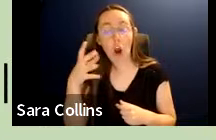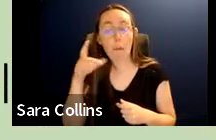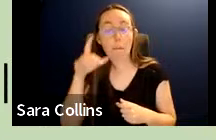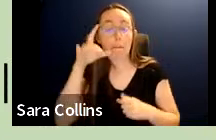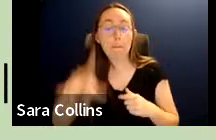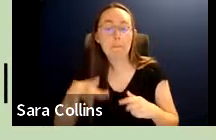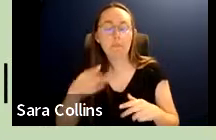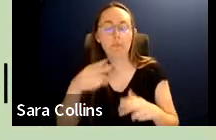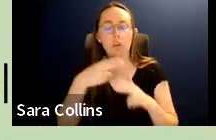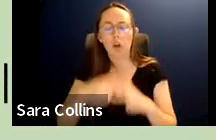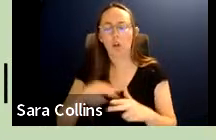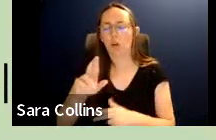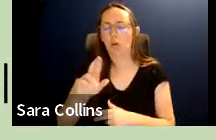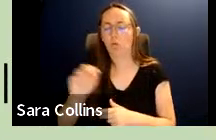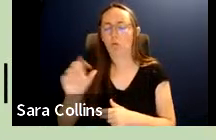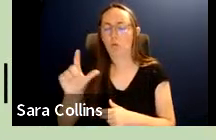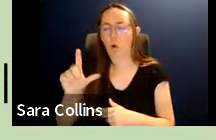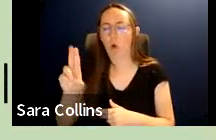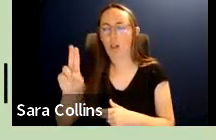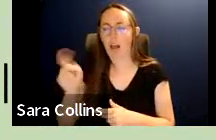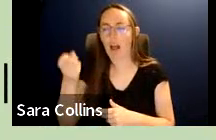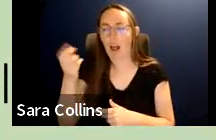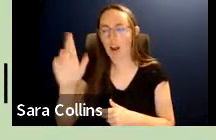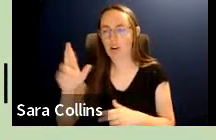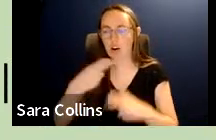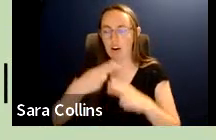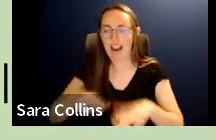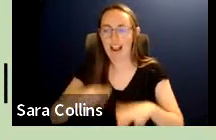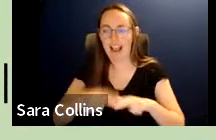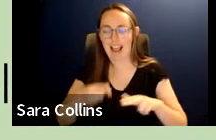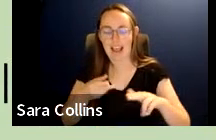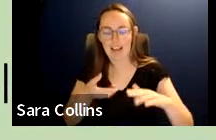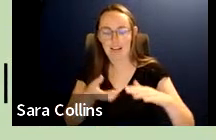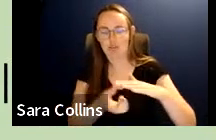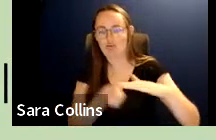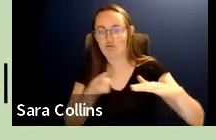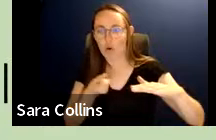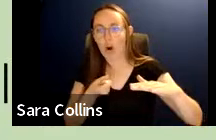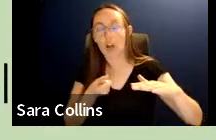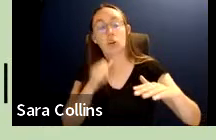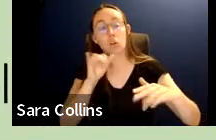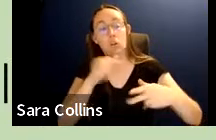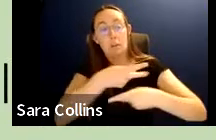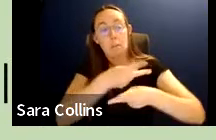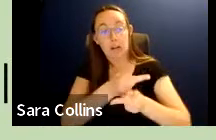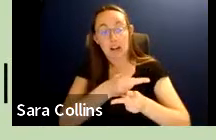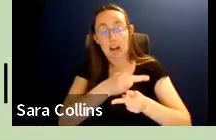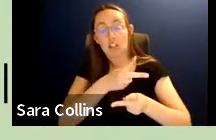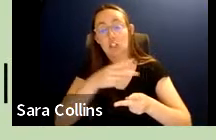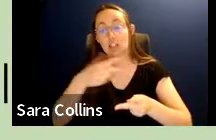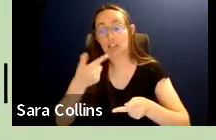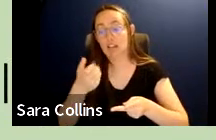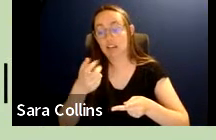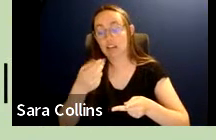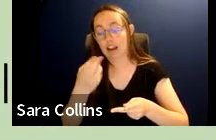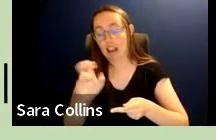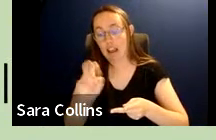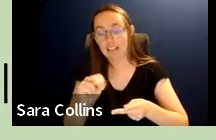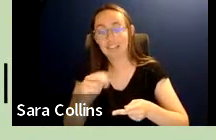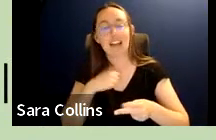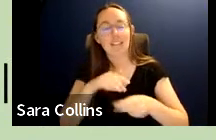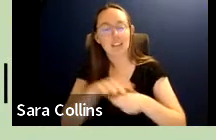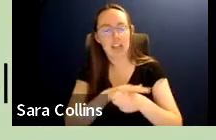drawer. So where we have our production laying hens, we have an area, several of the nesting boxes that are